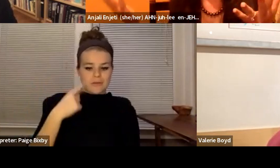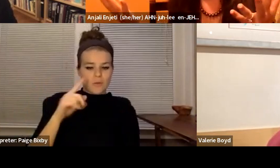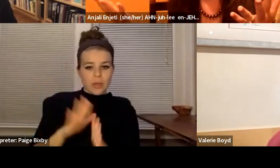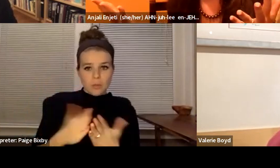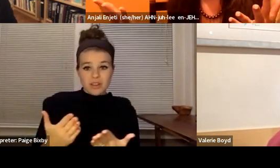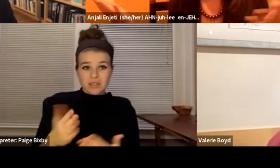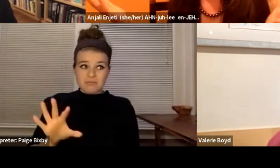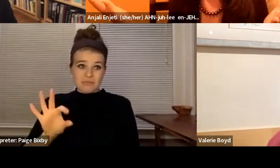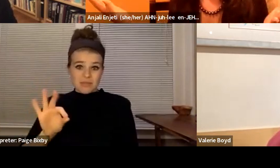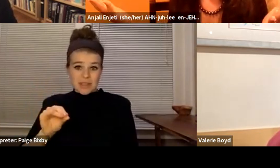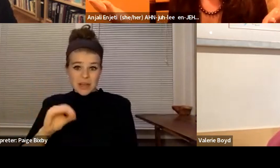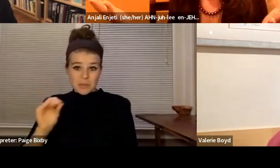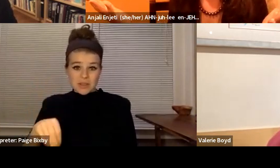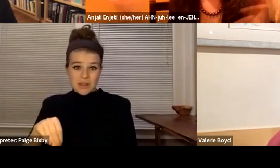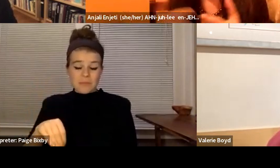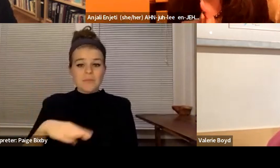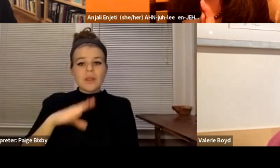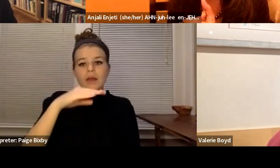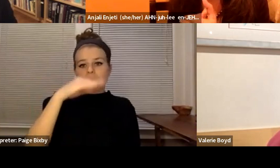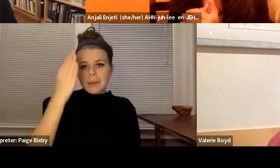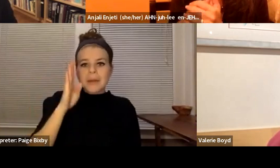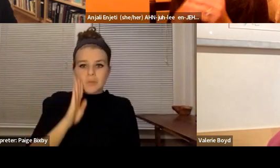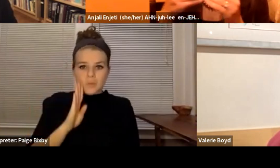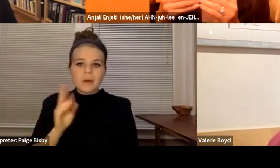like 90% of them were Black and Brown folks. I mean,